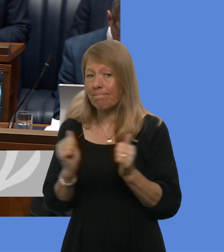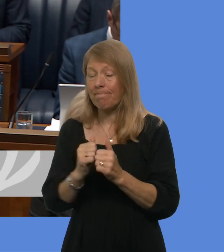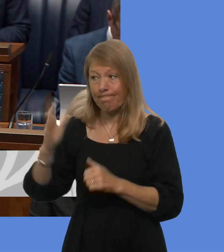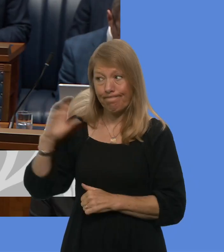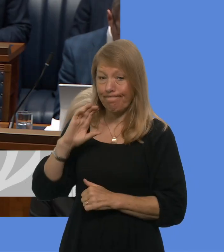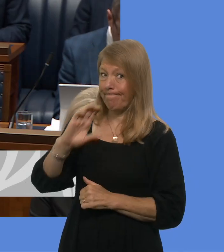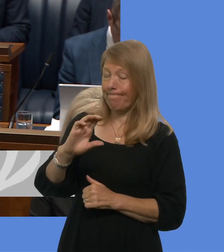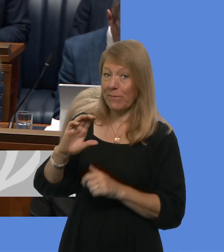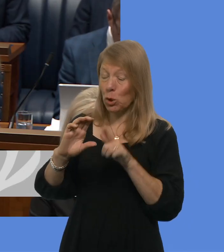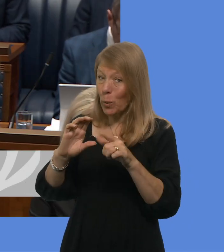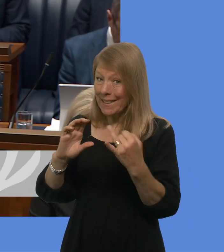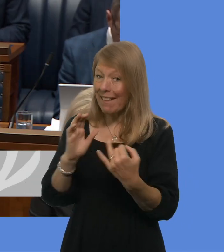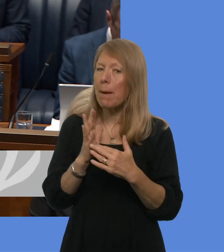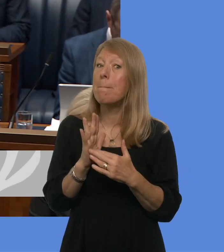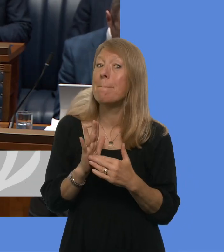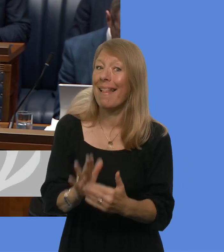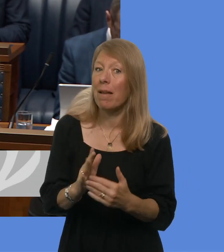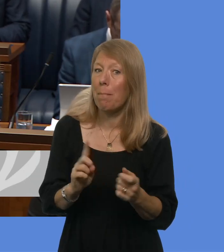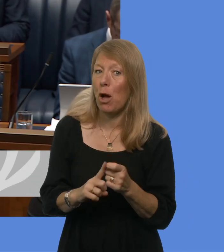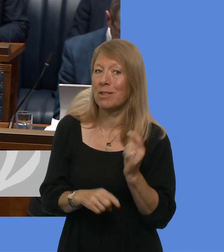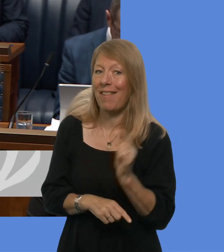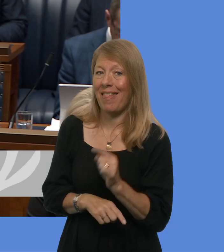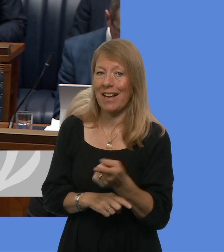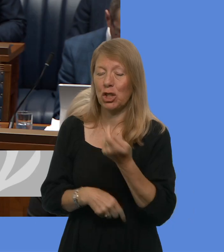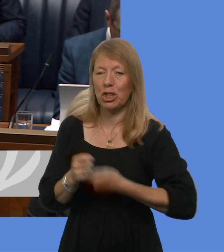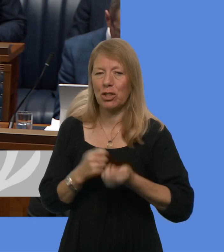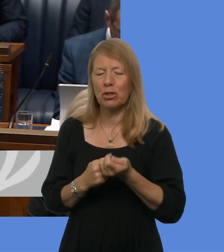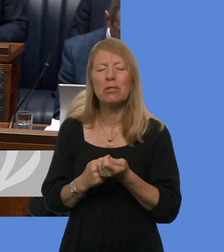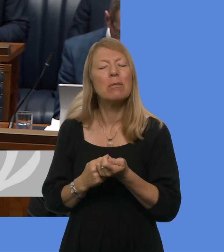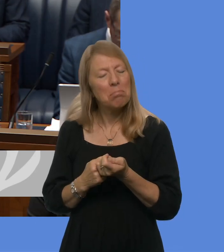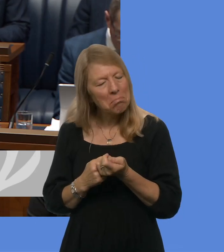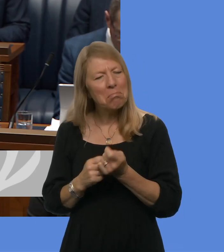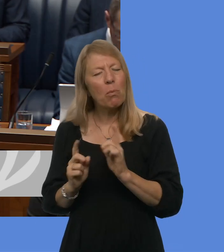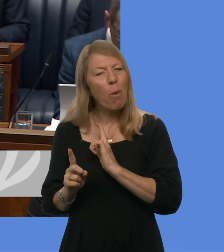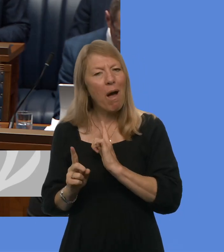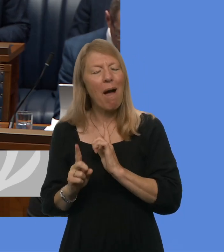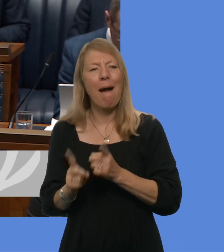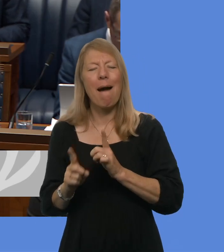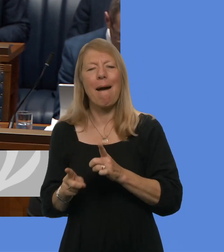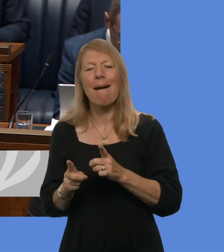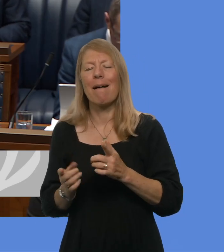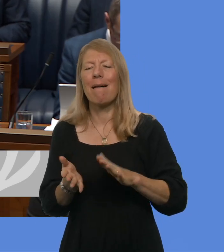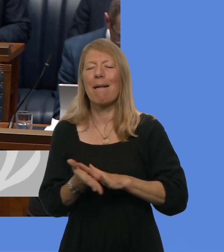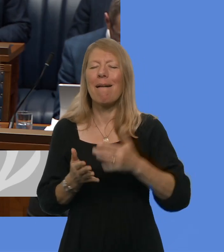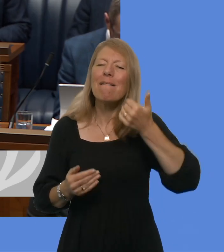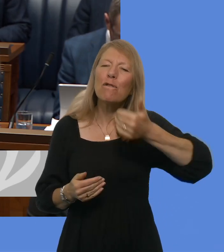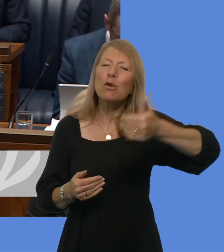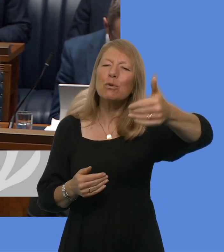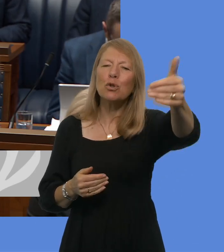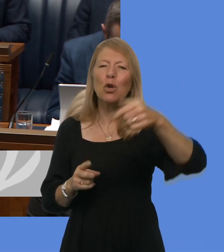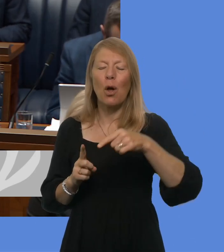million to allow us to take forward. That will allow us to stand up more support when it comes to